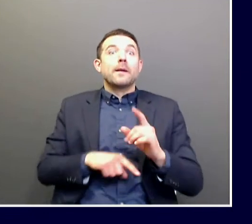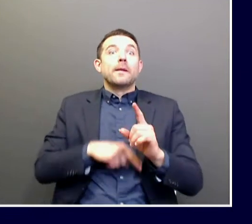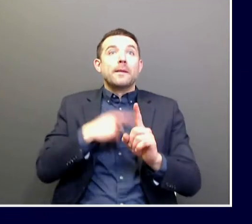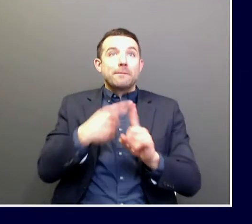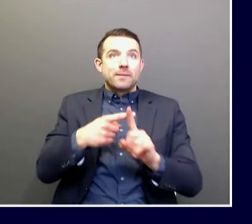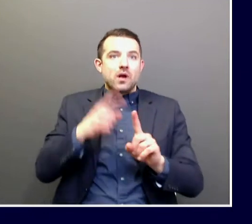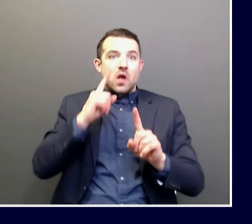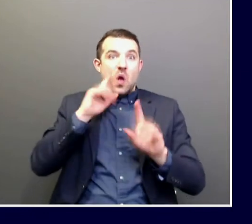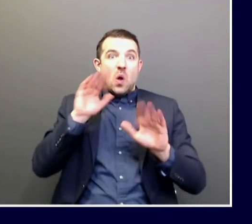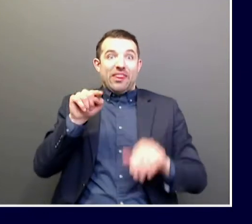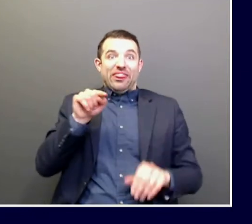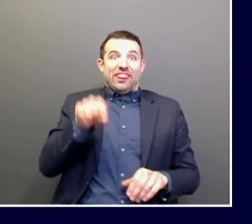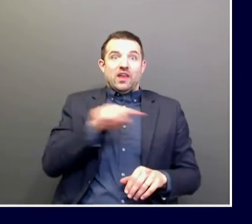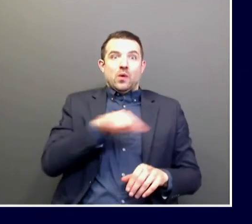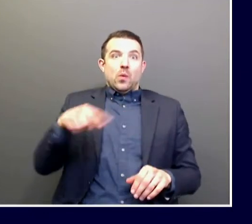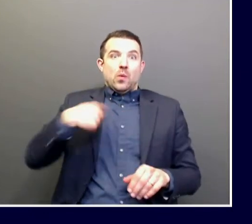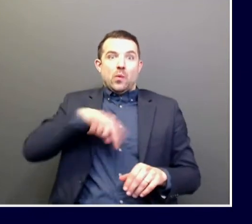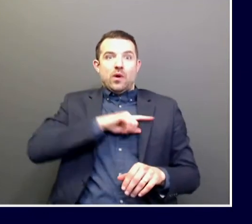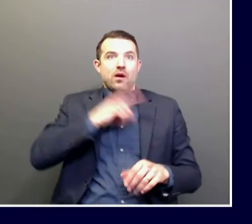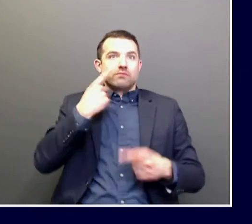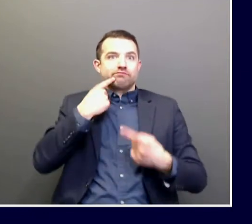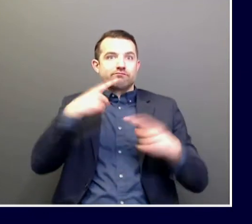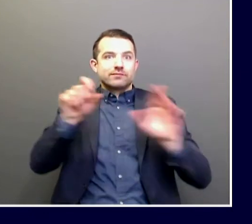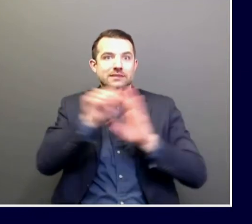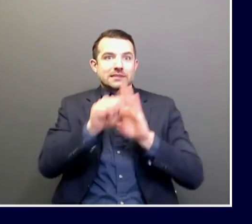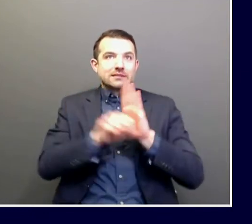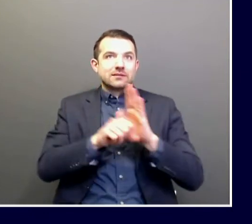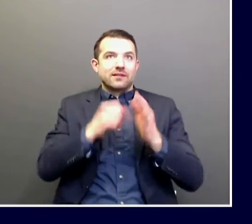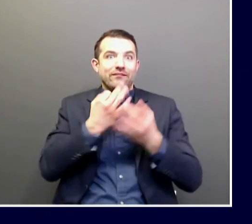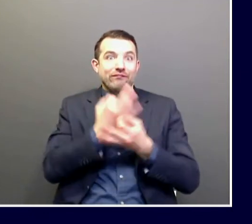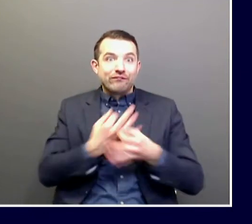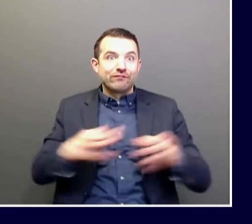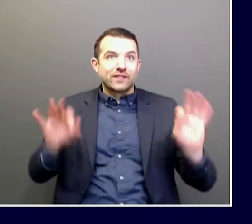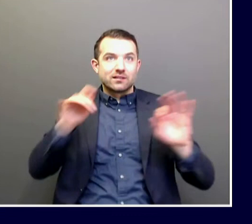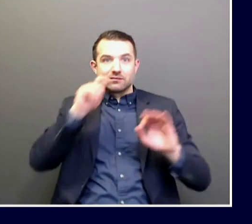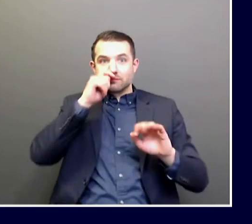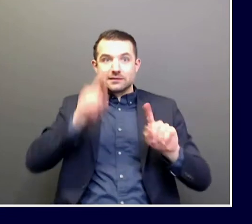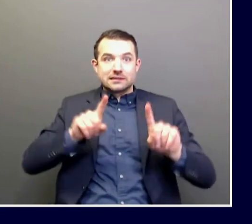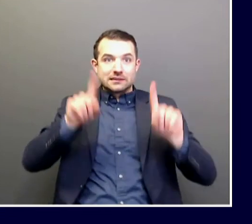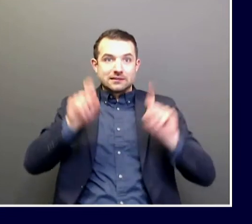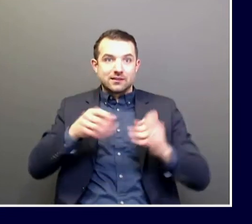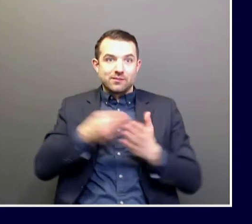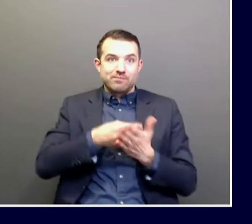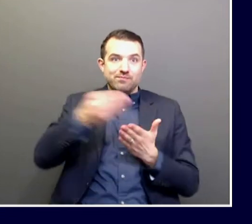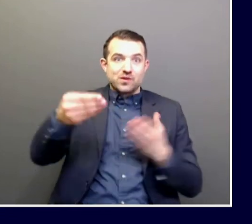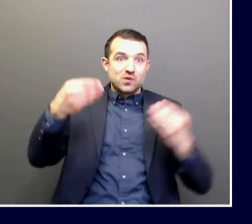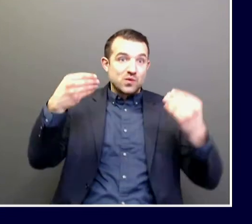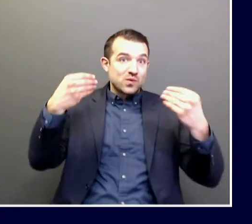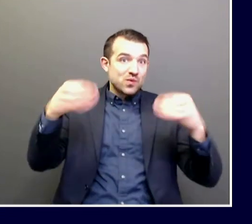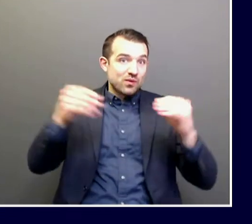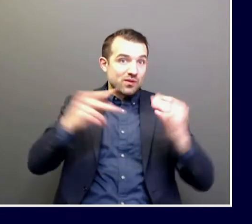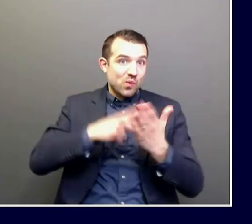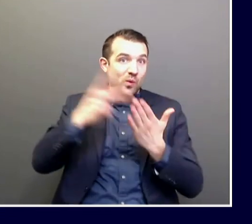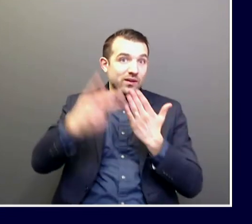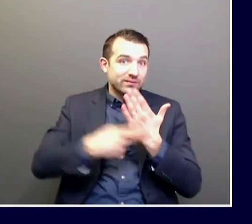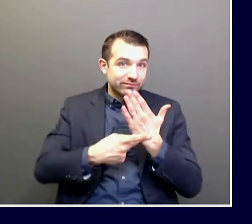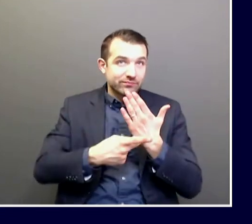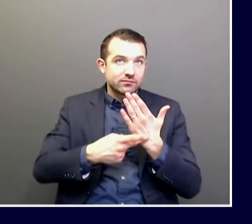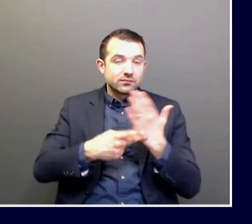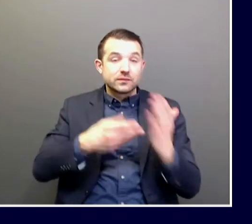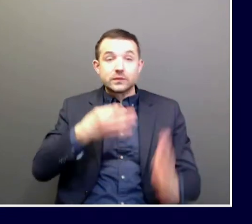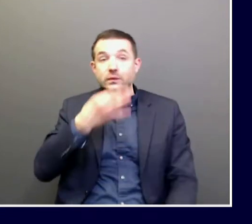we do continue to work with our federal partners on supplies coming to Maine, as well as working on our own efforts to